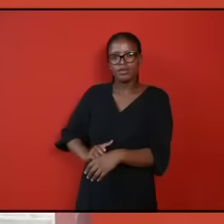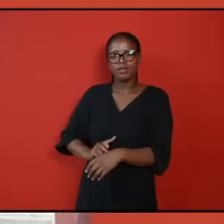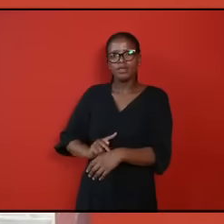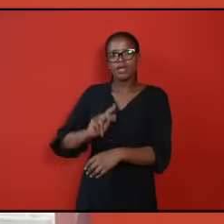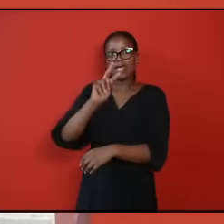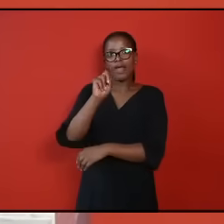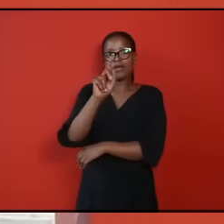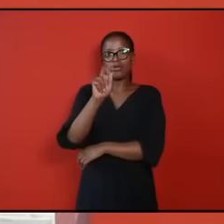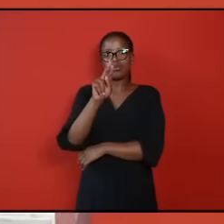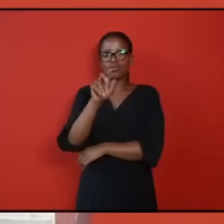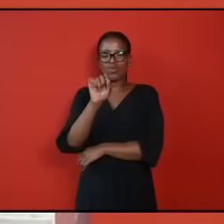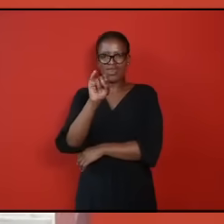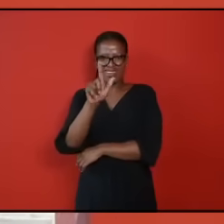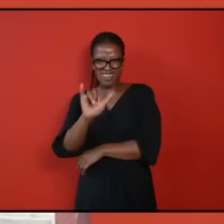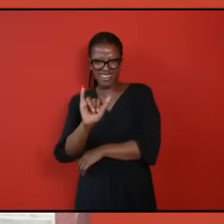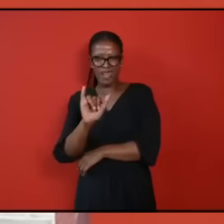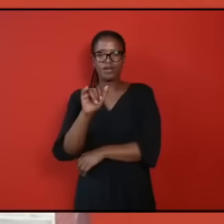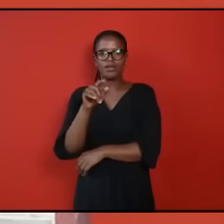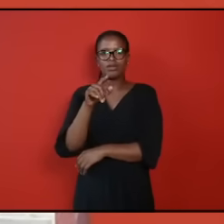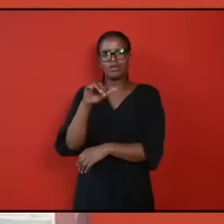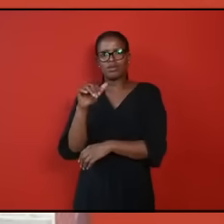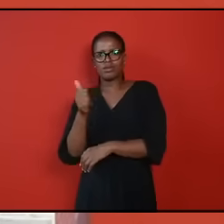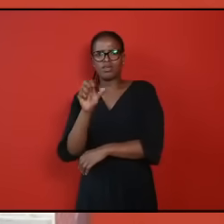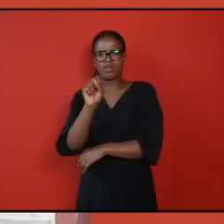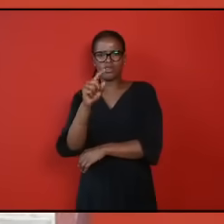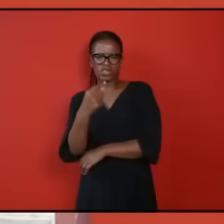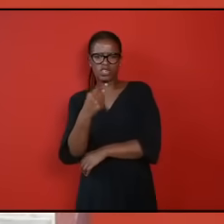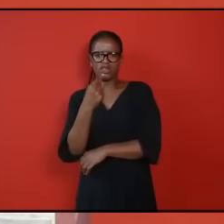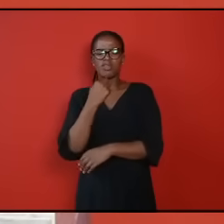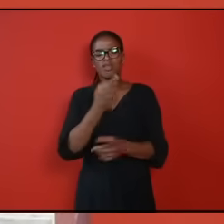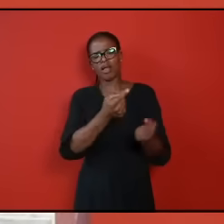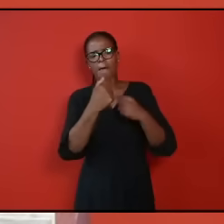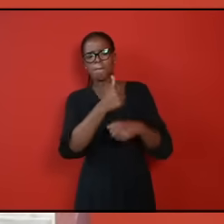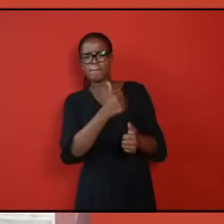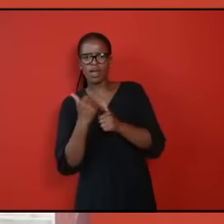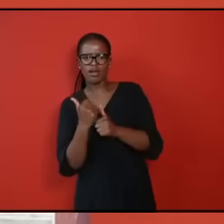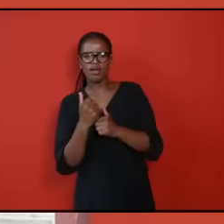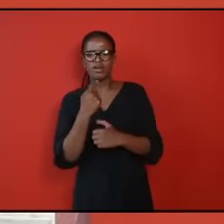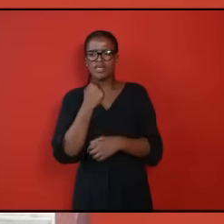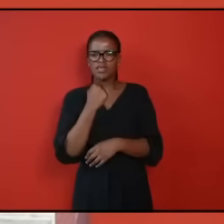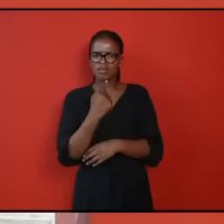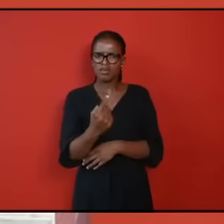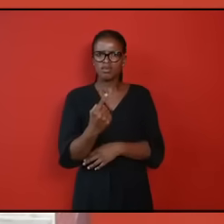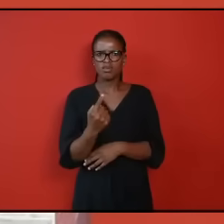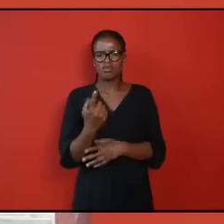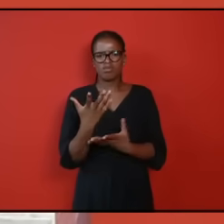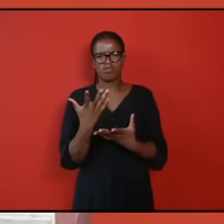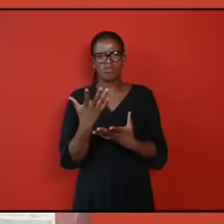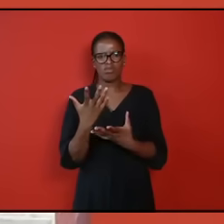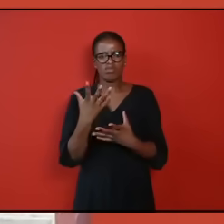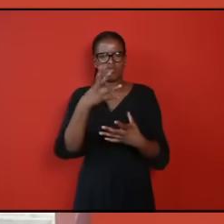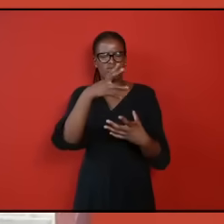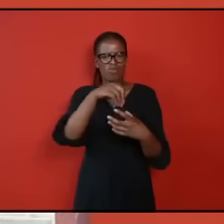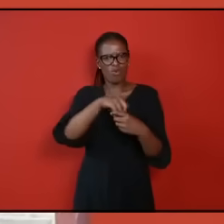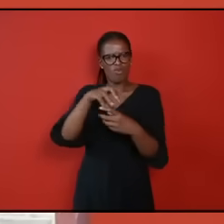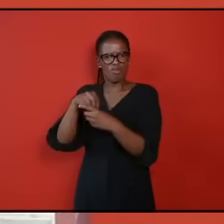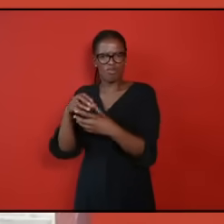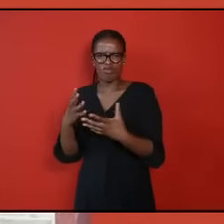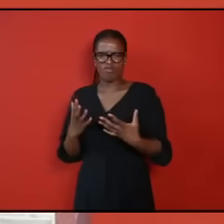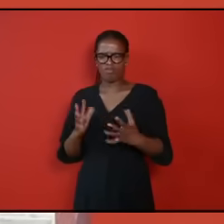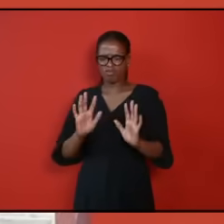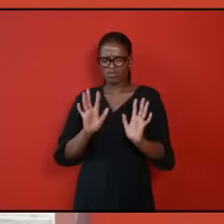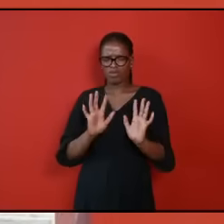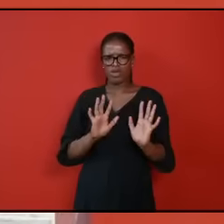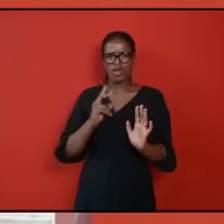SG. Now, Oscar says he wants to come back. He's going to come back on that lineup of Patrice Motsepe